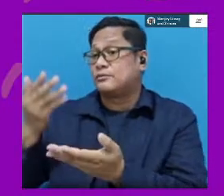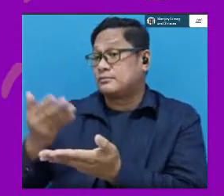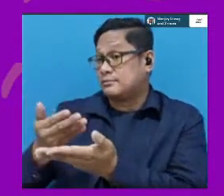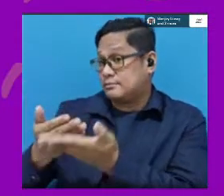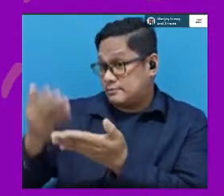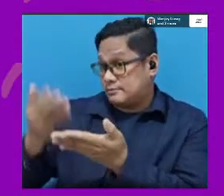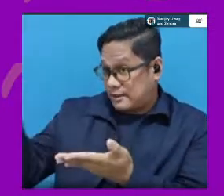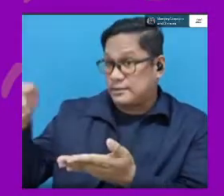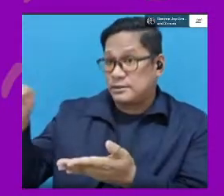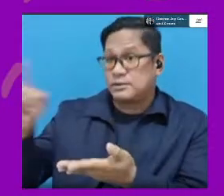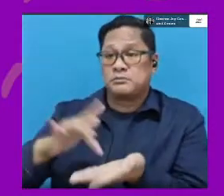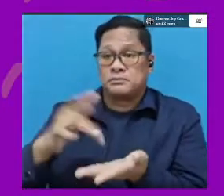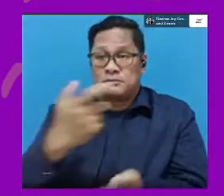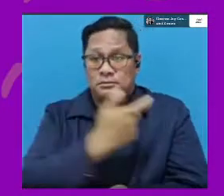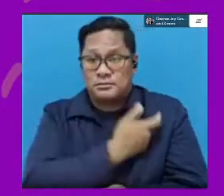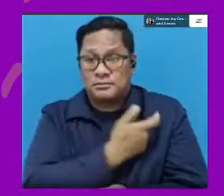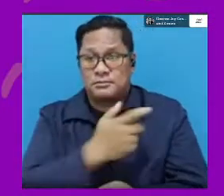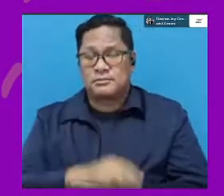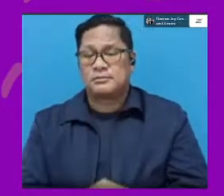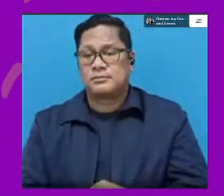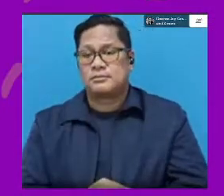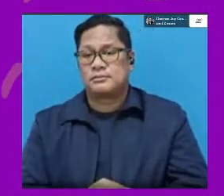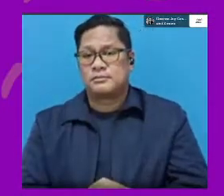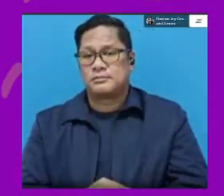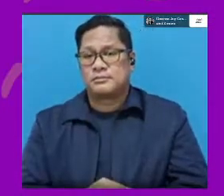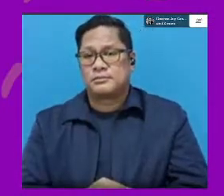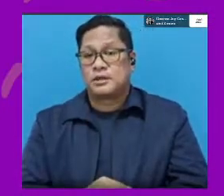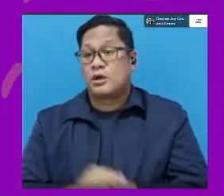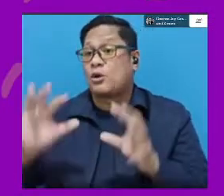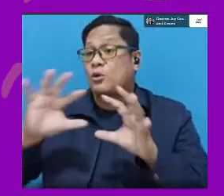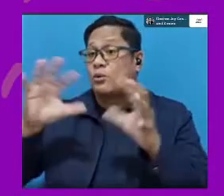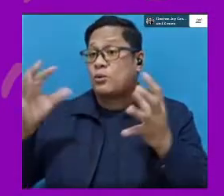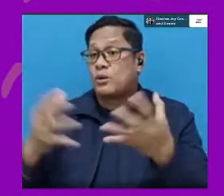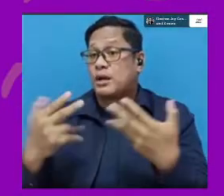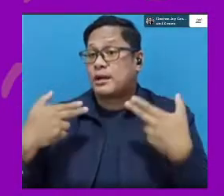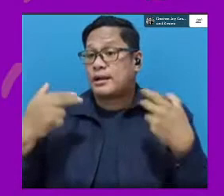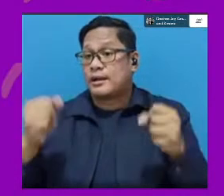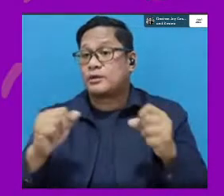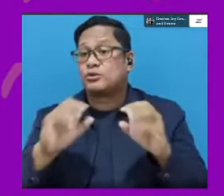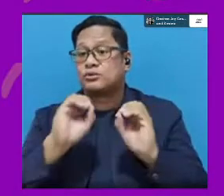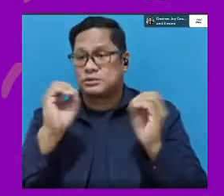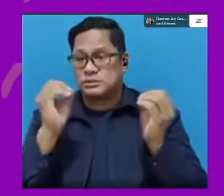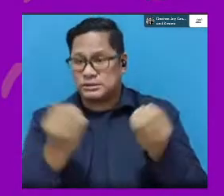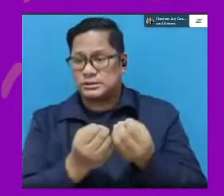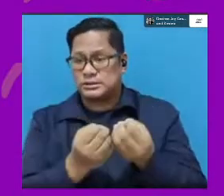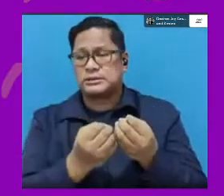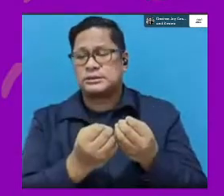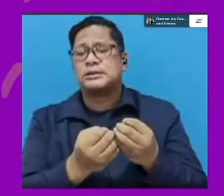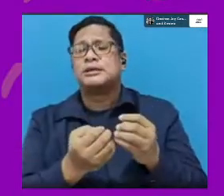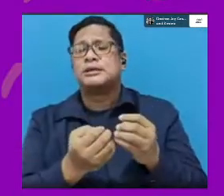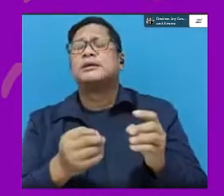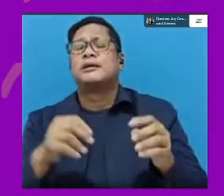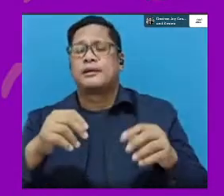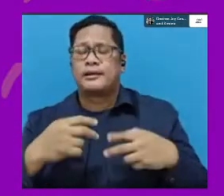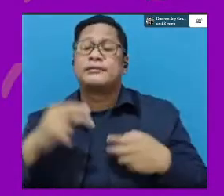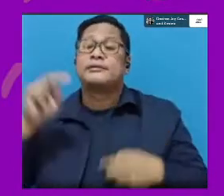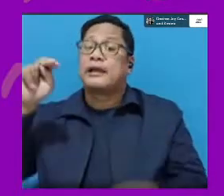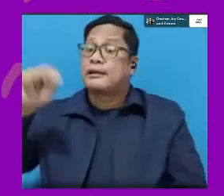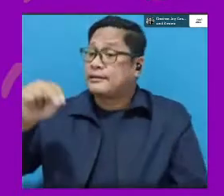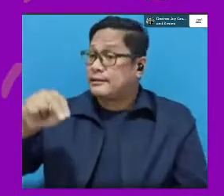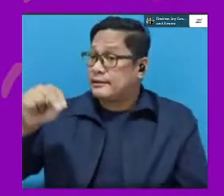vaccines. Okay, the World Health Organization highlighted the need to have